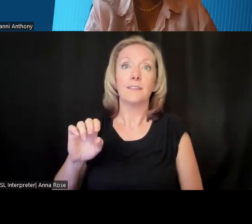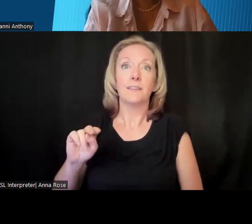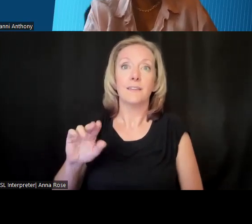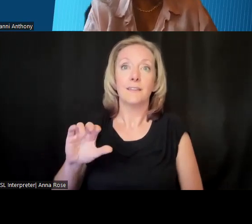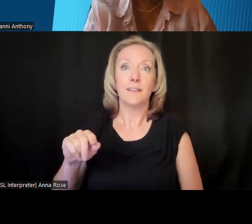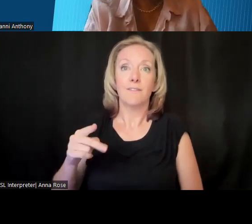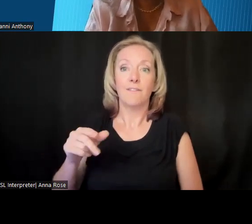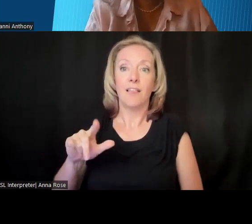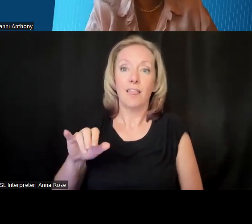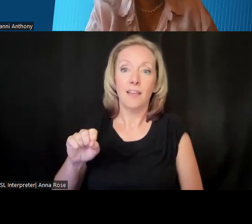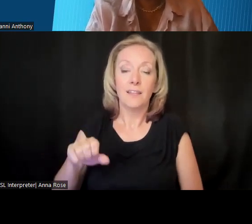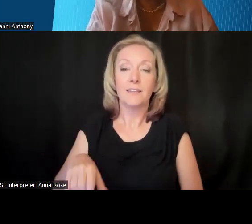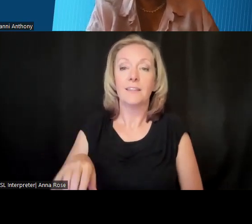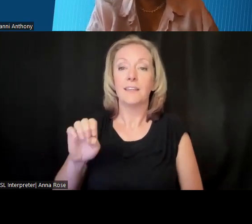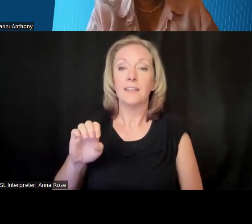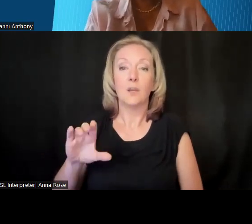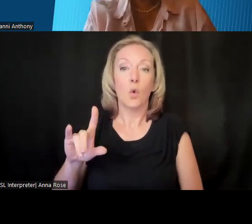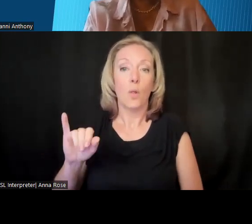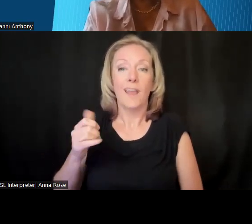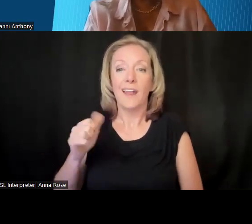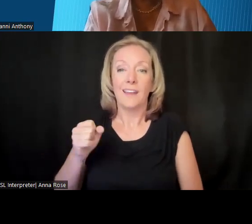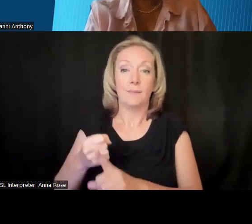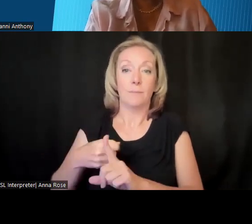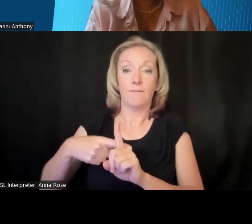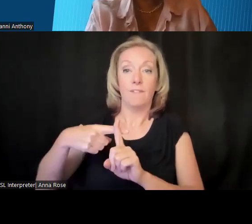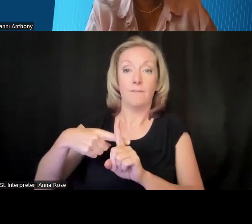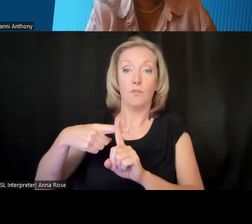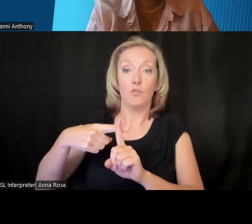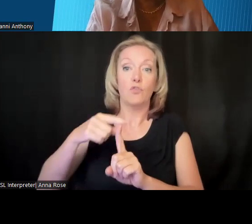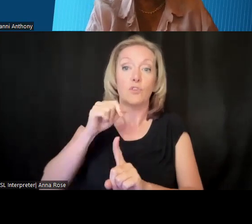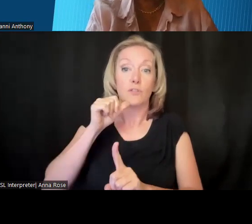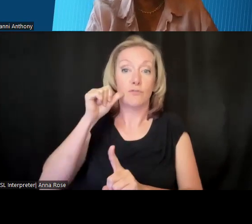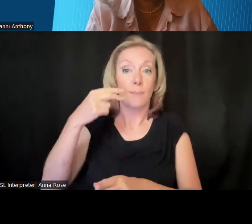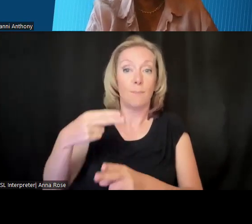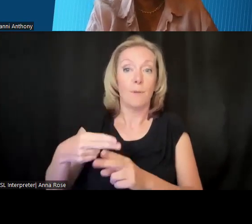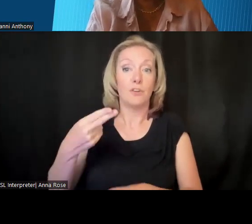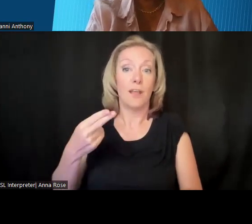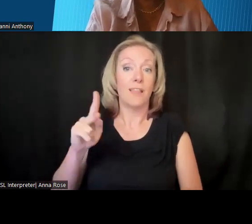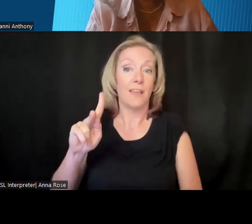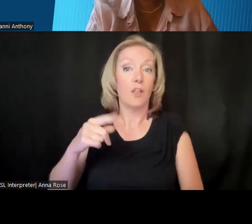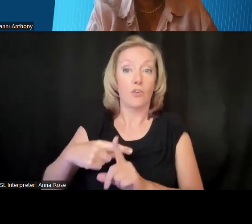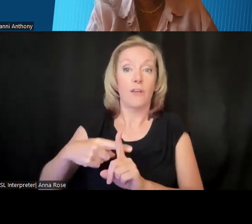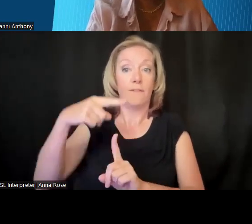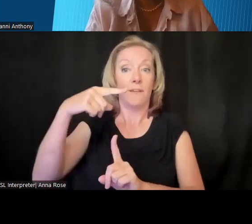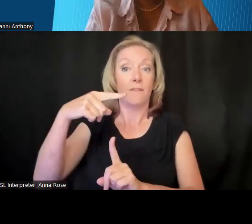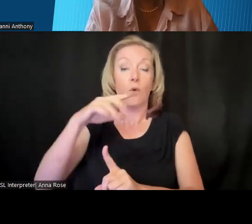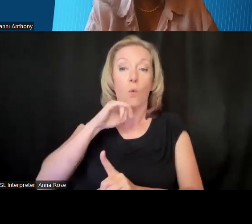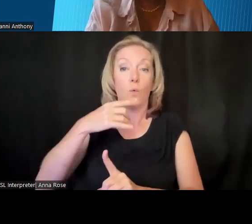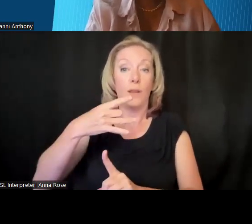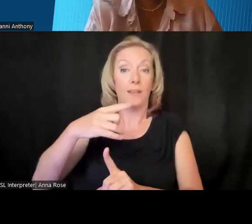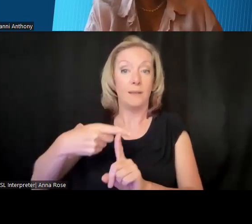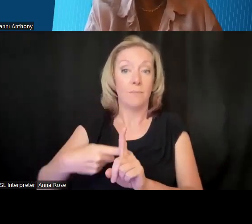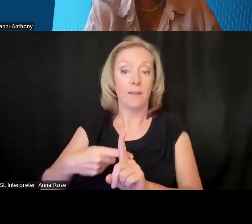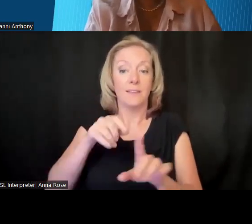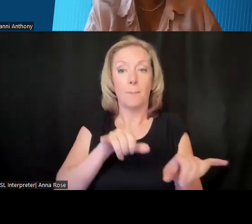coli. So something that causes a fever. Yesterday, we targeted Helen Keller as having a high fever about 18 months.